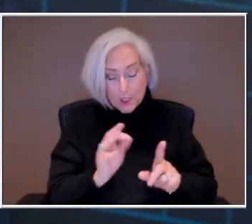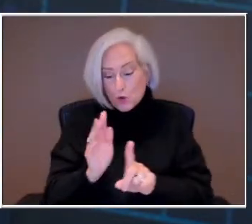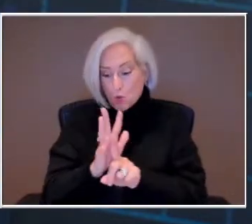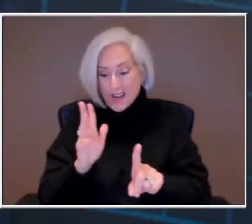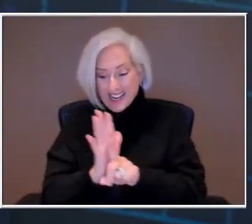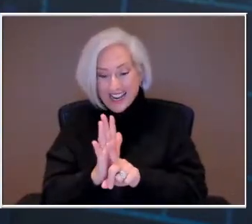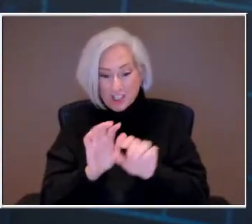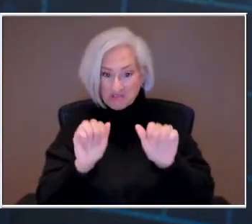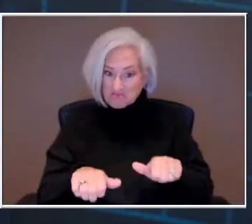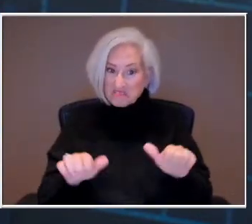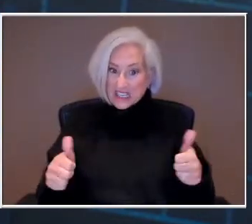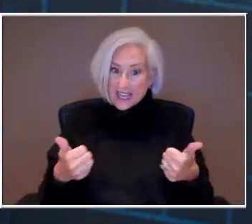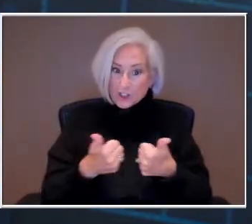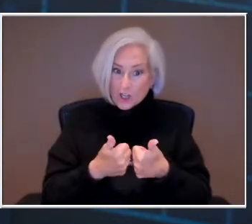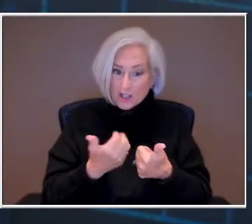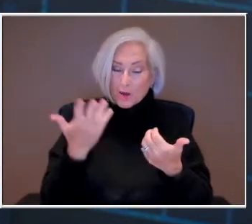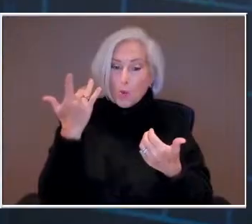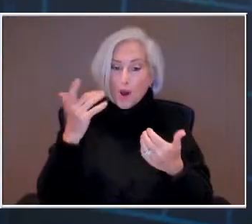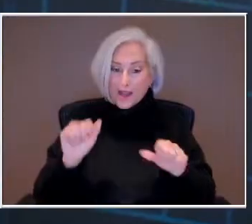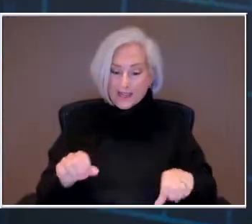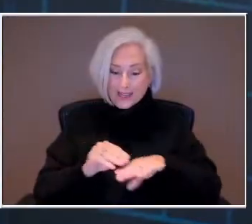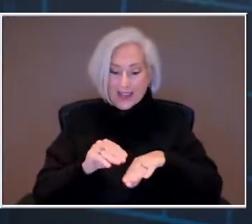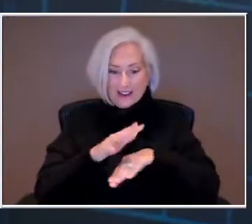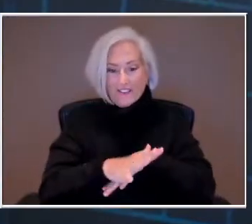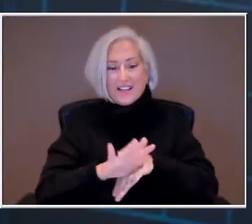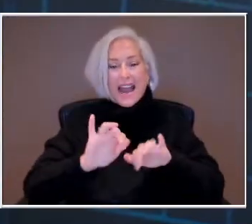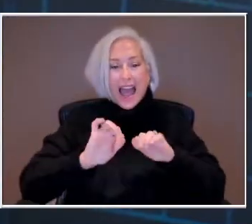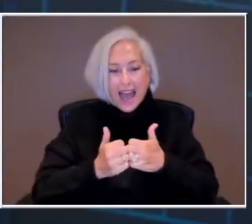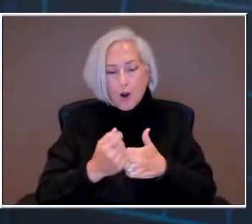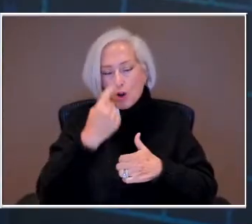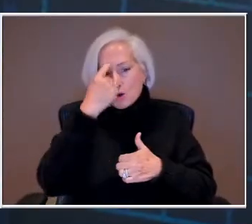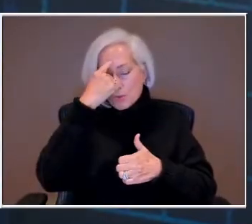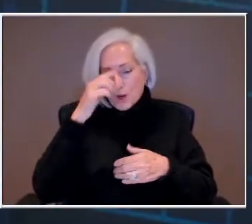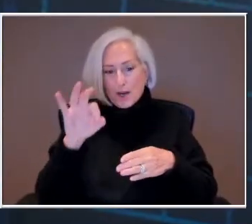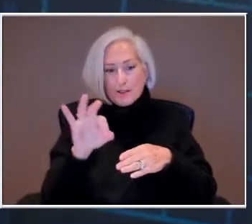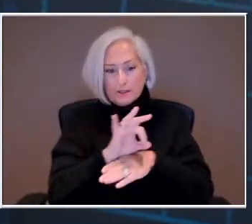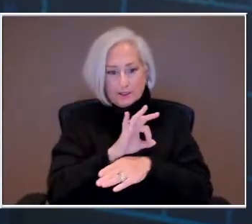that could potentially affect the brain function of the patient as a sequel of the